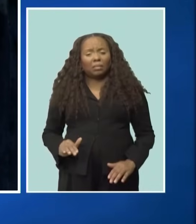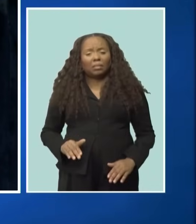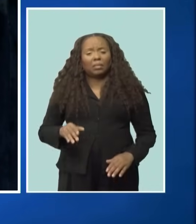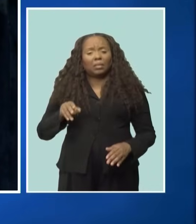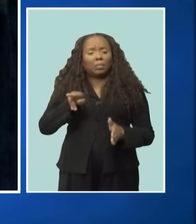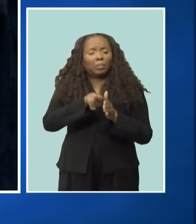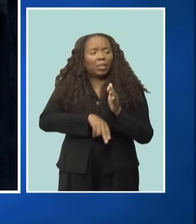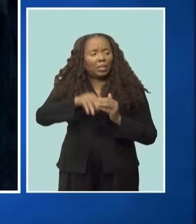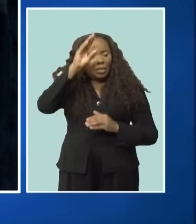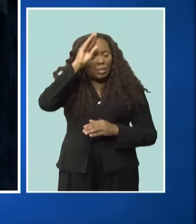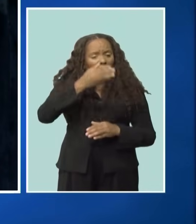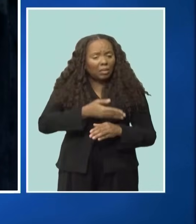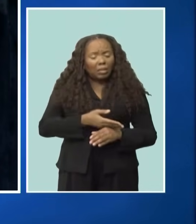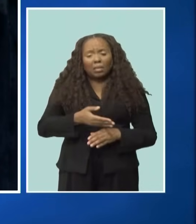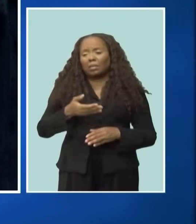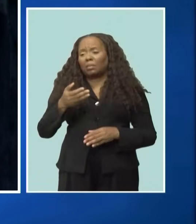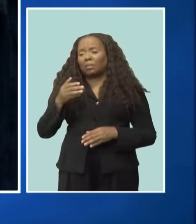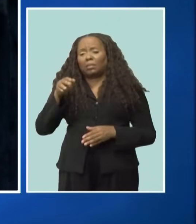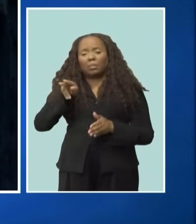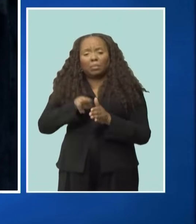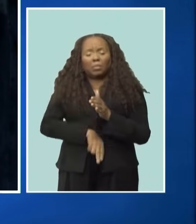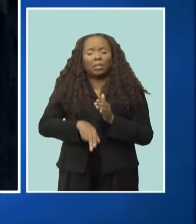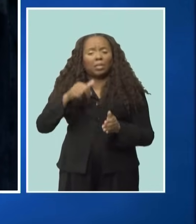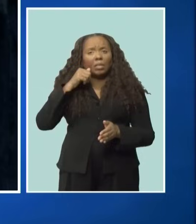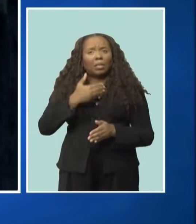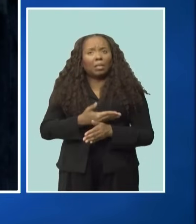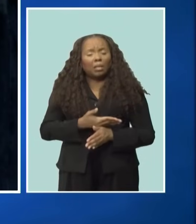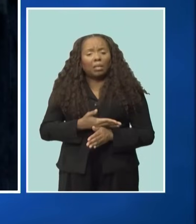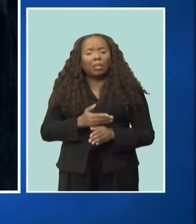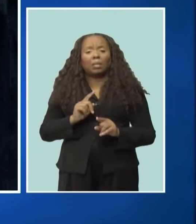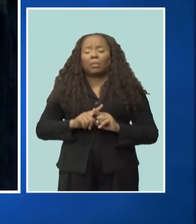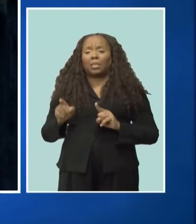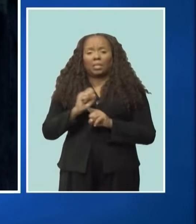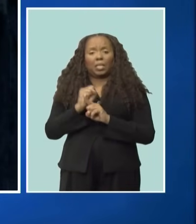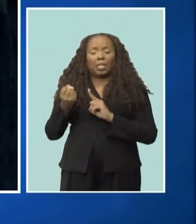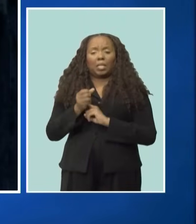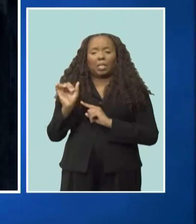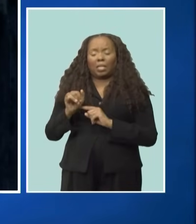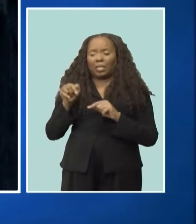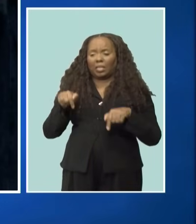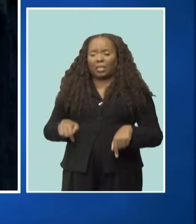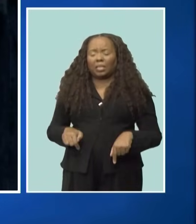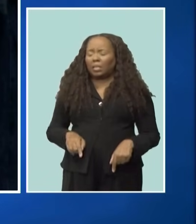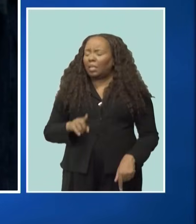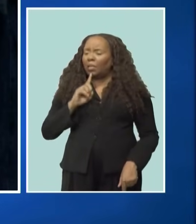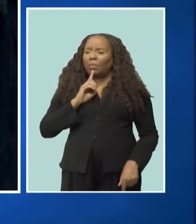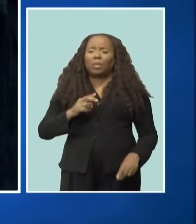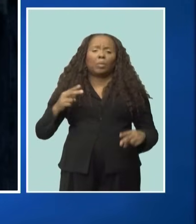in circumstances such as this, it is beyond